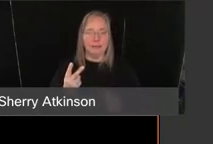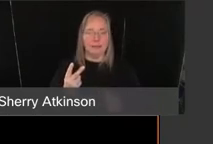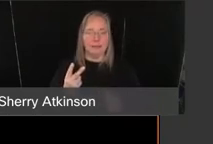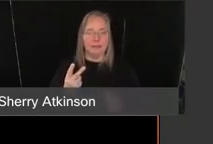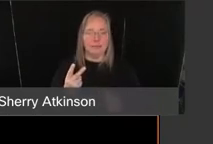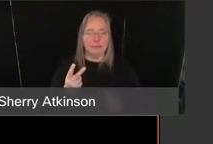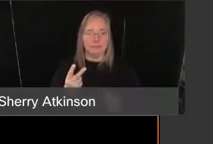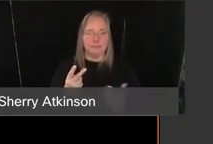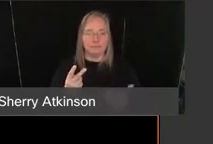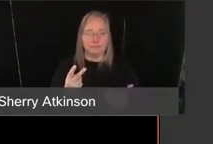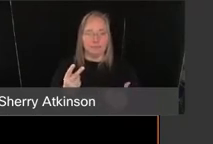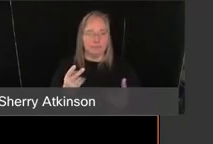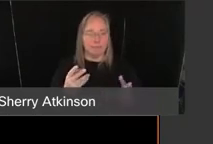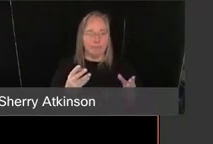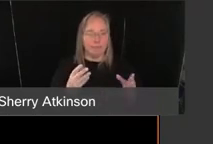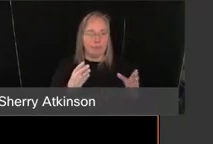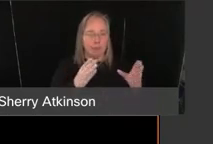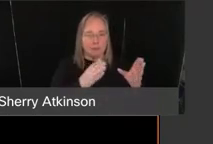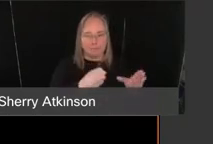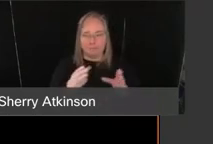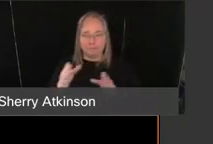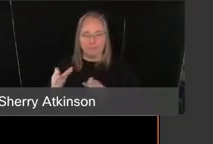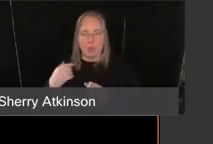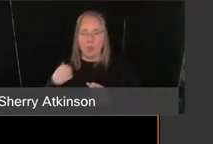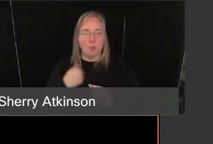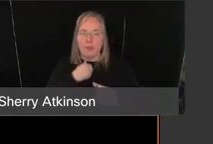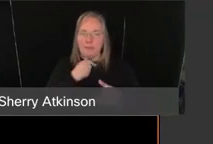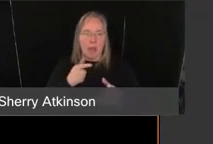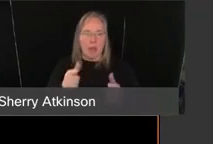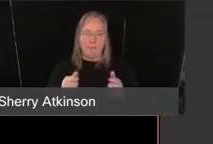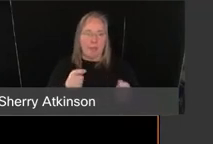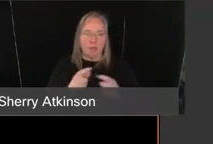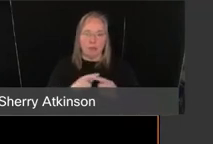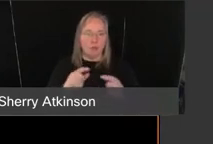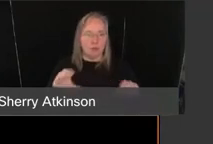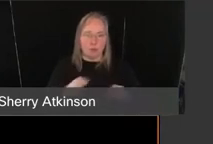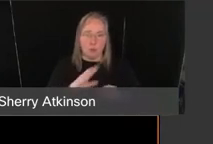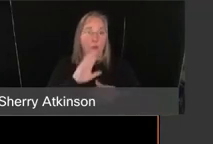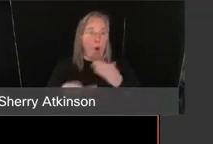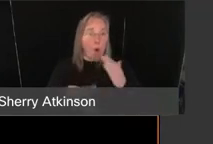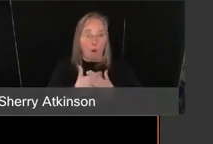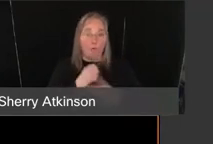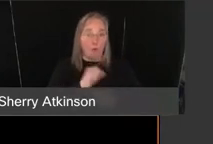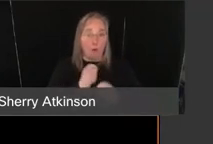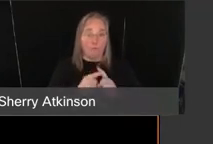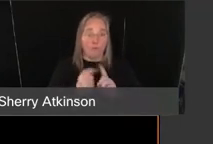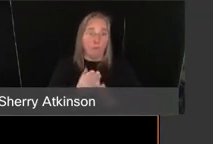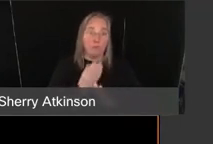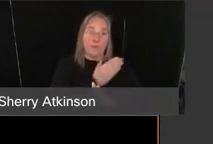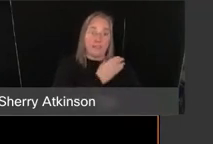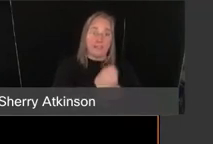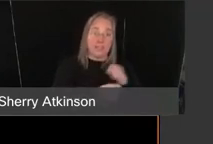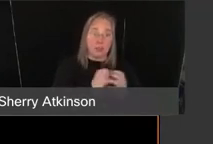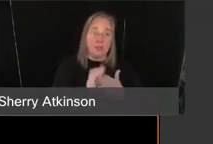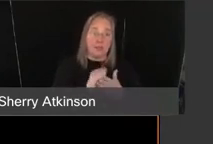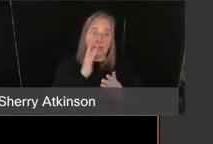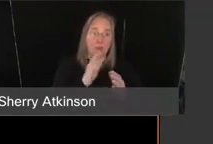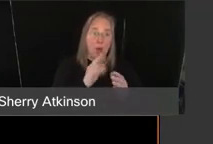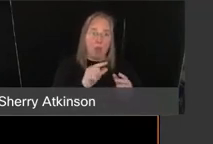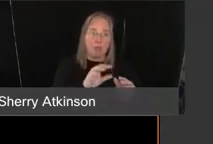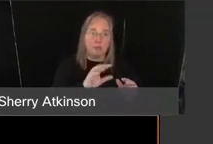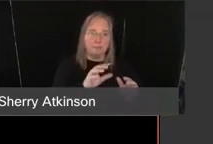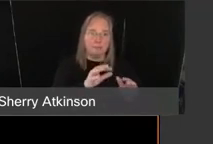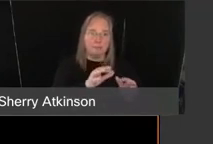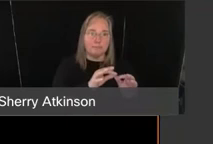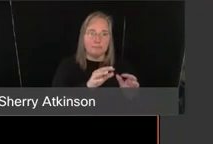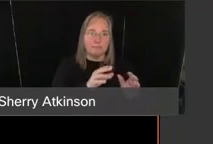you know, we have not managed to do all the work from previous years, and that's why it's still listed there. You